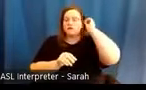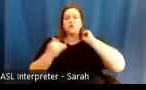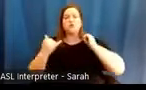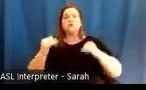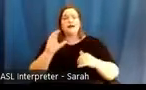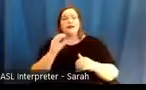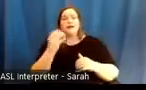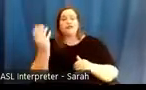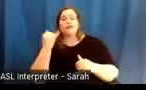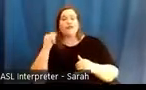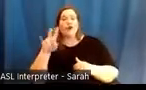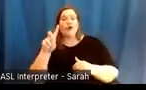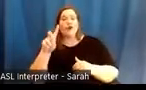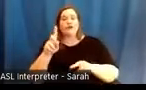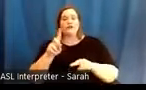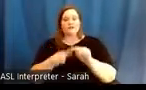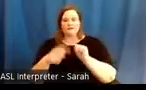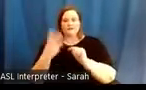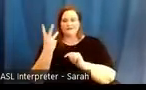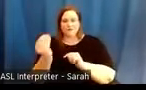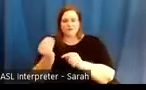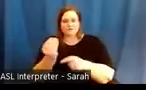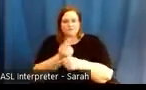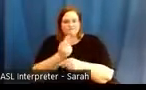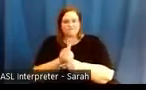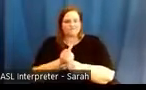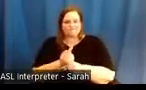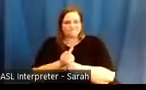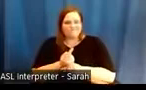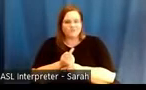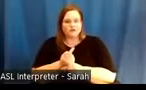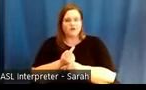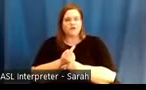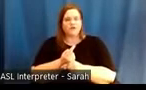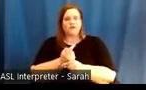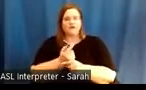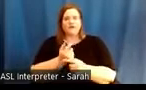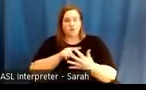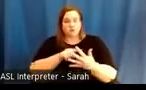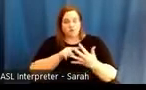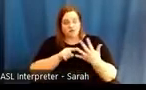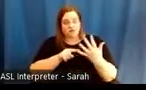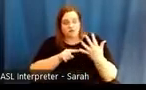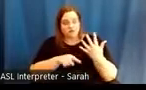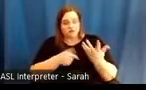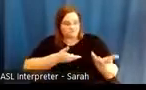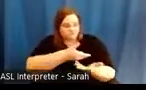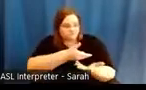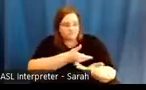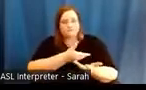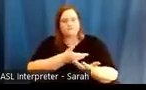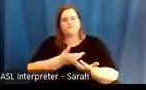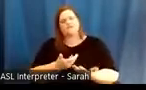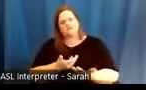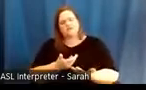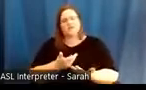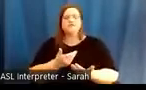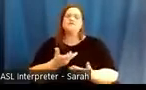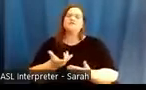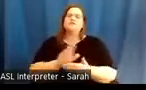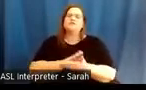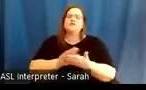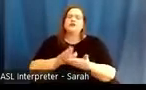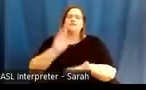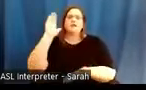get outside properly, you know, he can't do all of those things. So it would be really nice to see a lot less